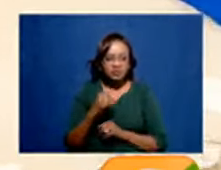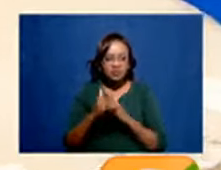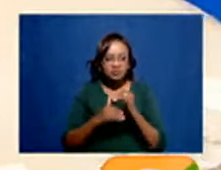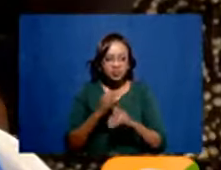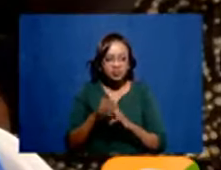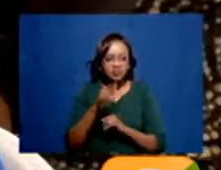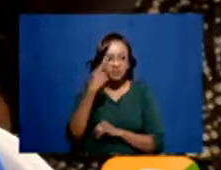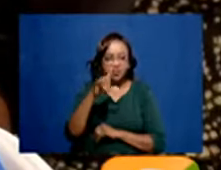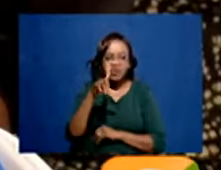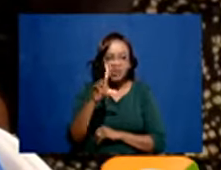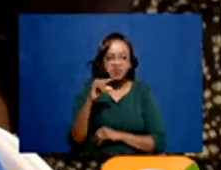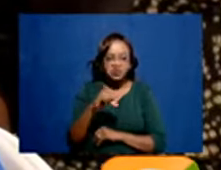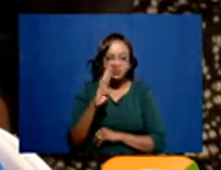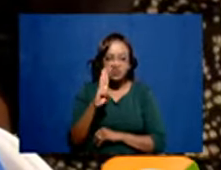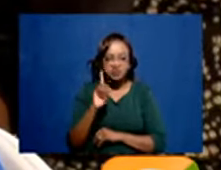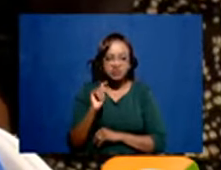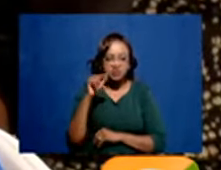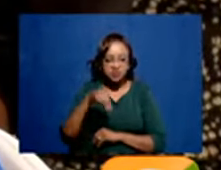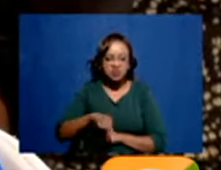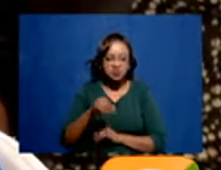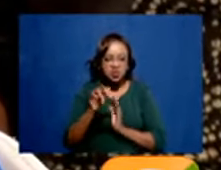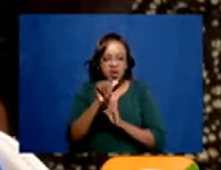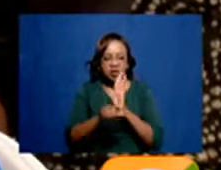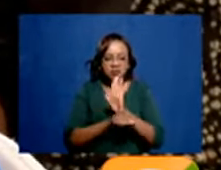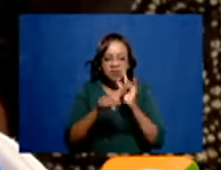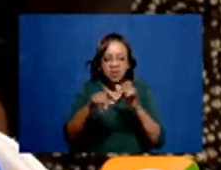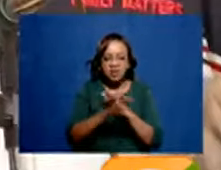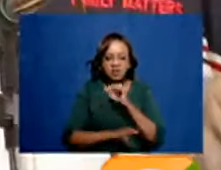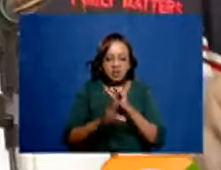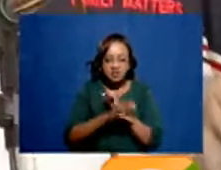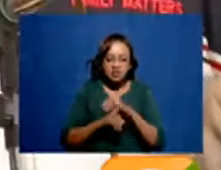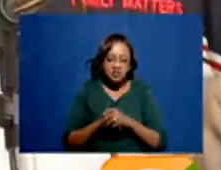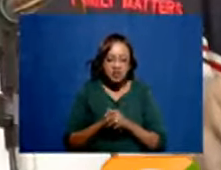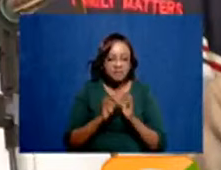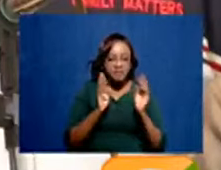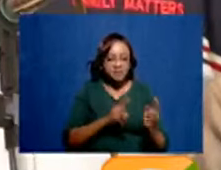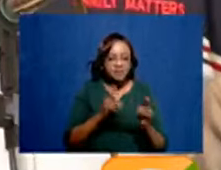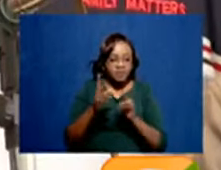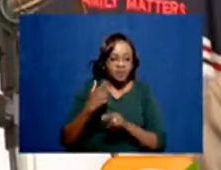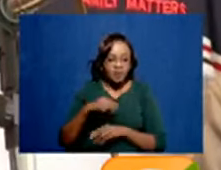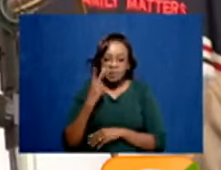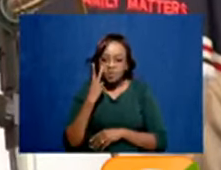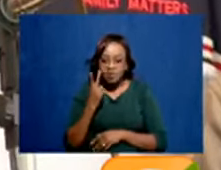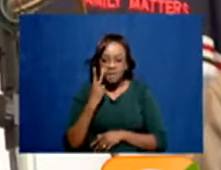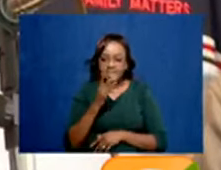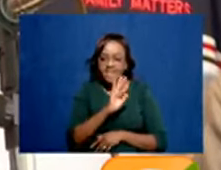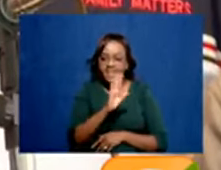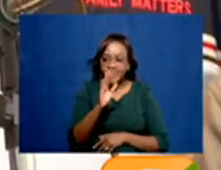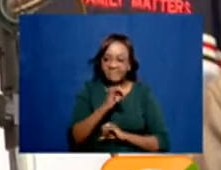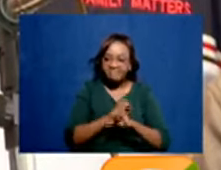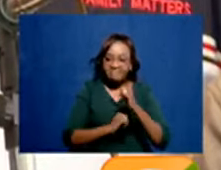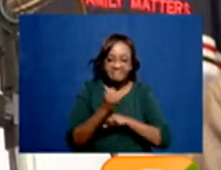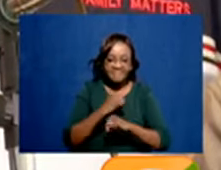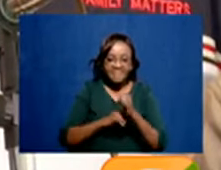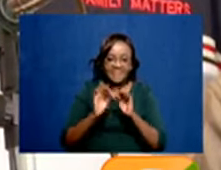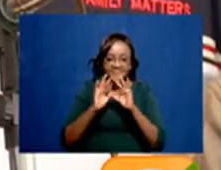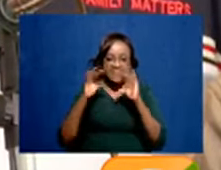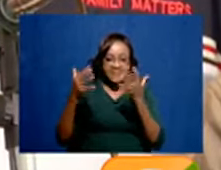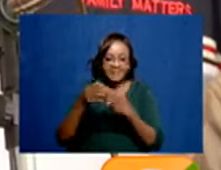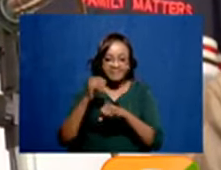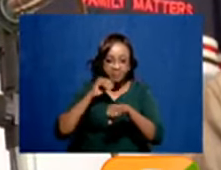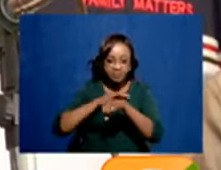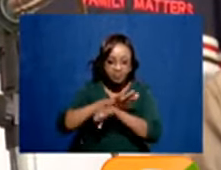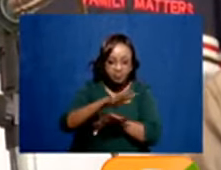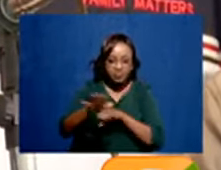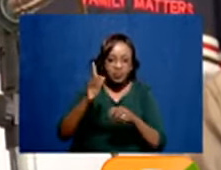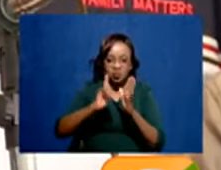the LGBTQ agenda in the country. The common thread through all these attempts throughout the world has been their claim